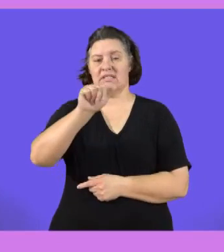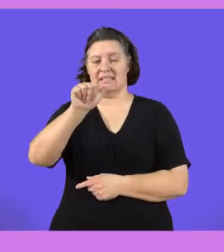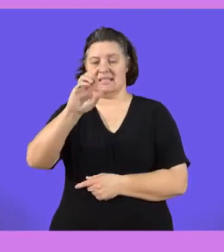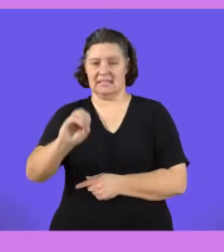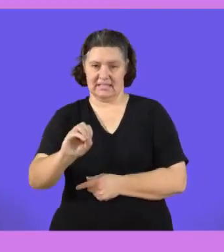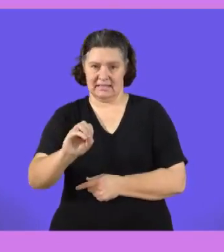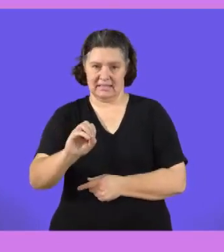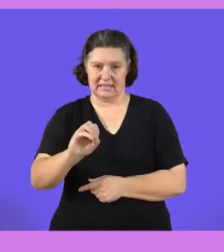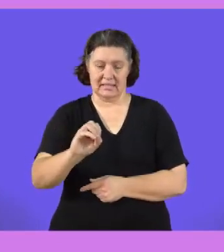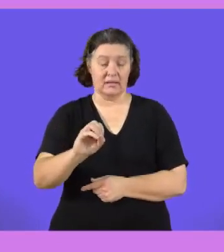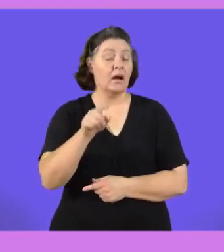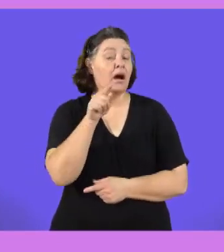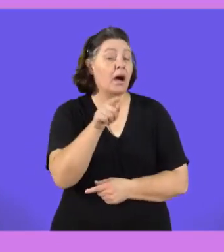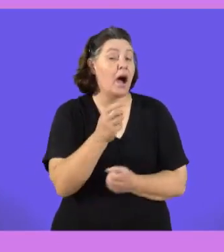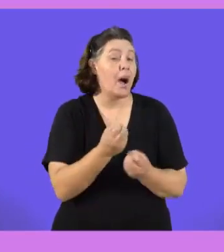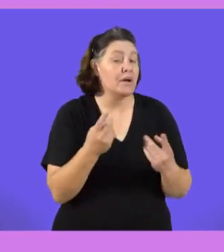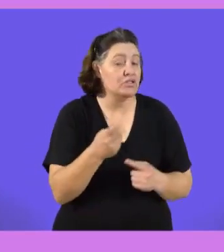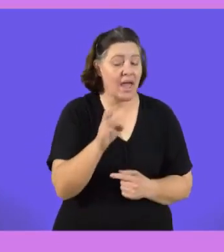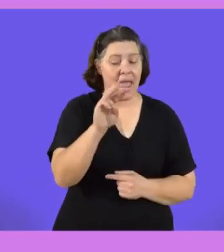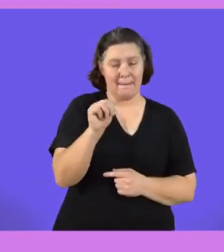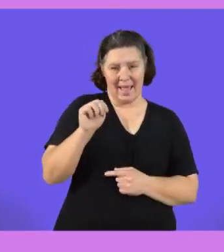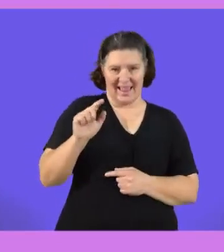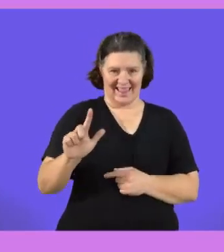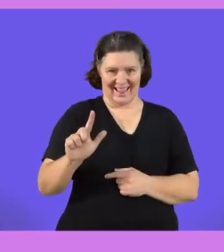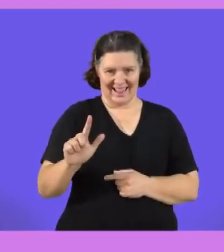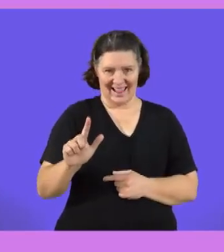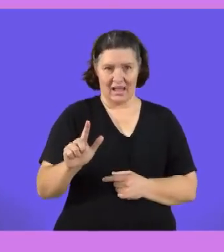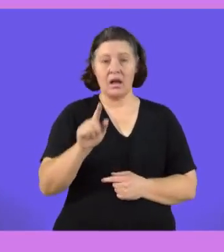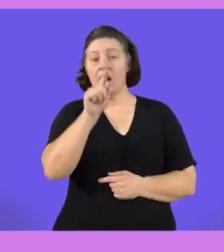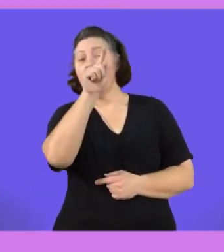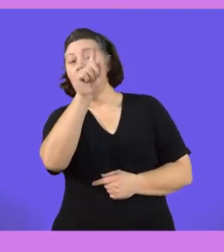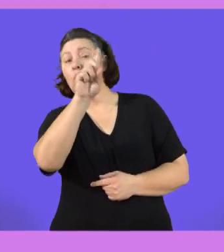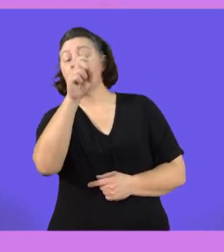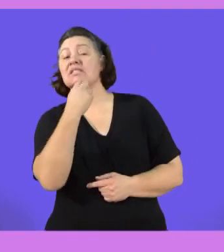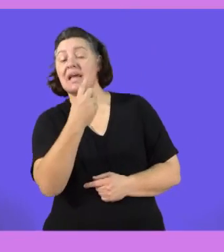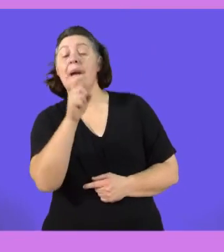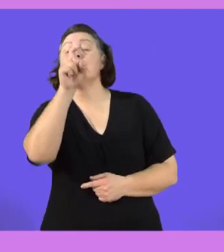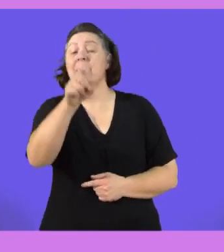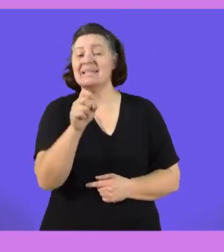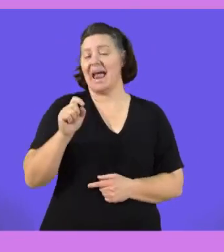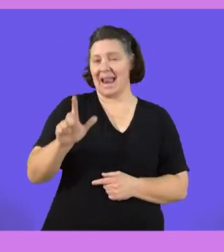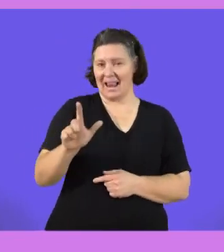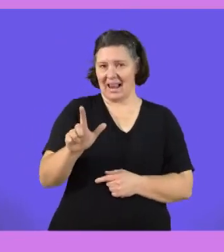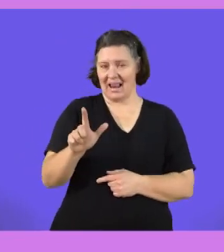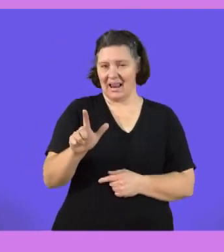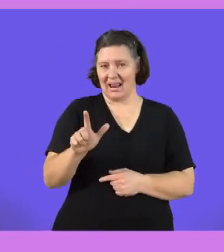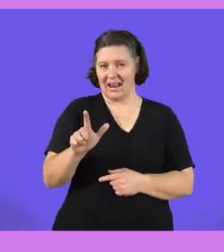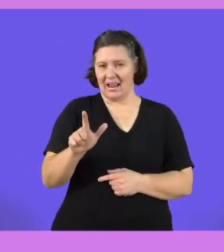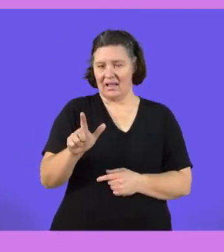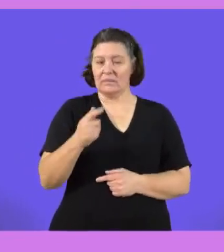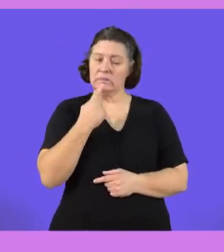1,260. But note, this is milliliters. And the question itself says it must be in liters. We indicated